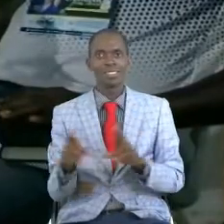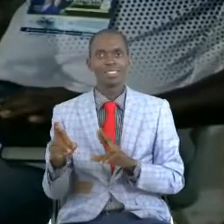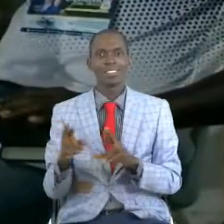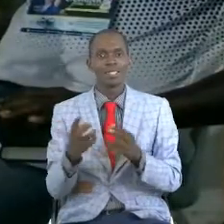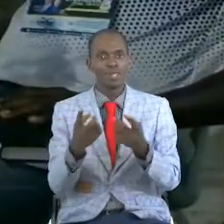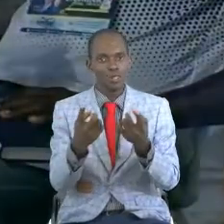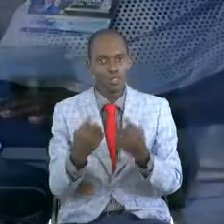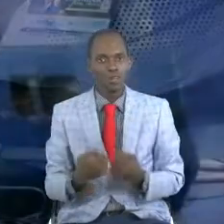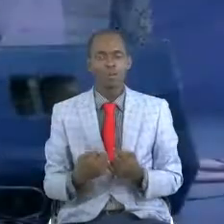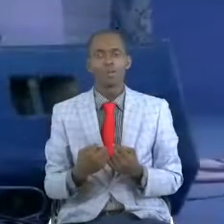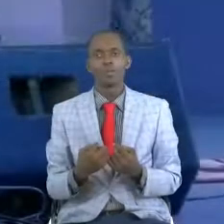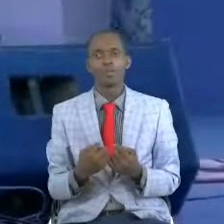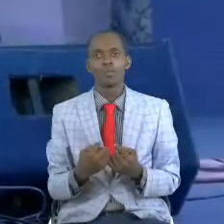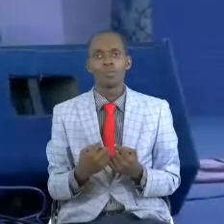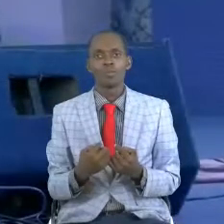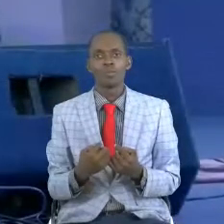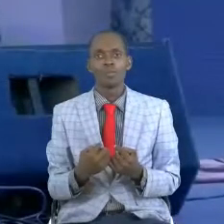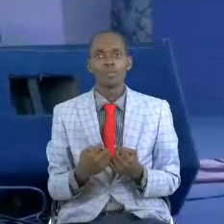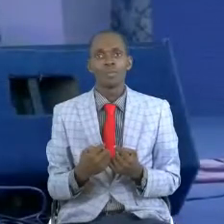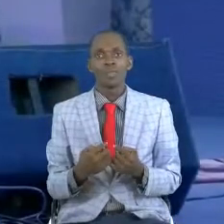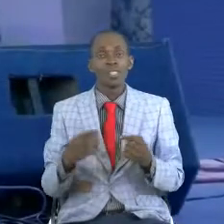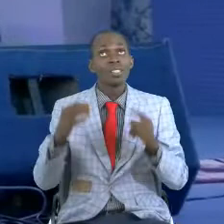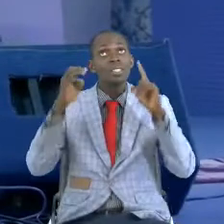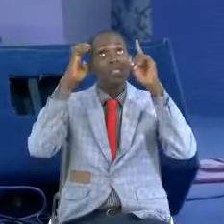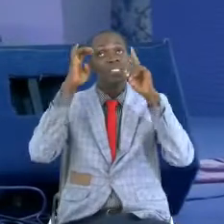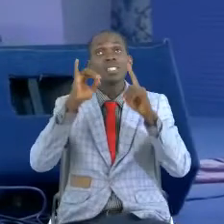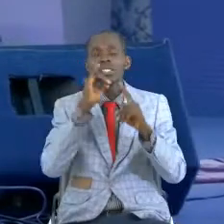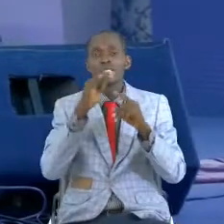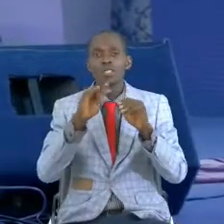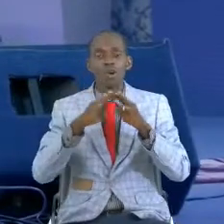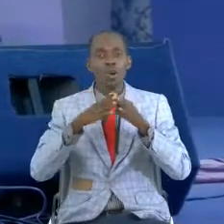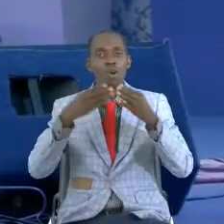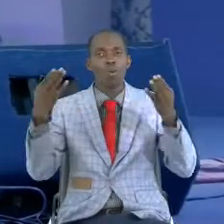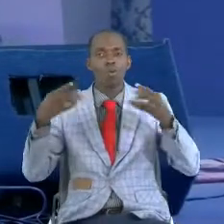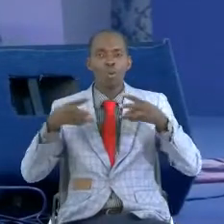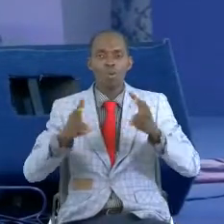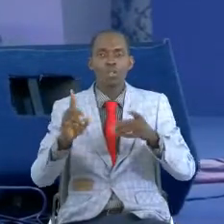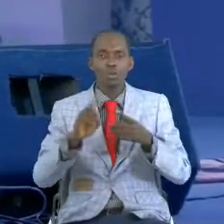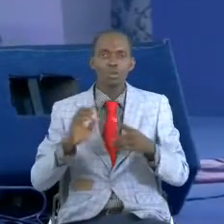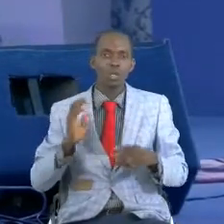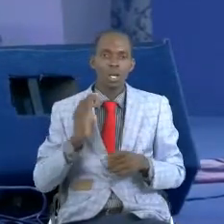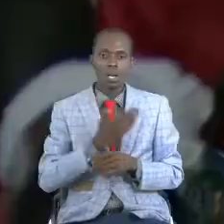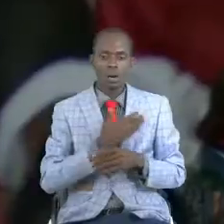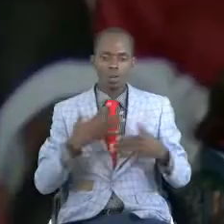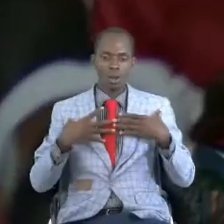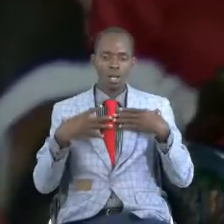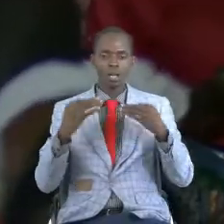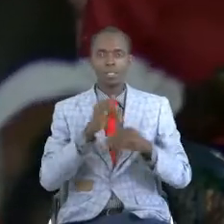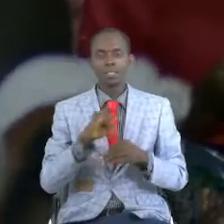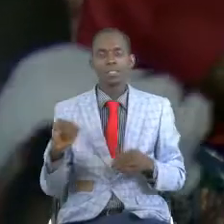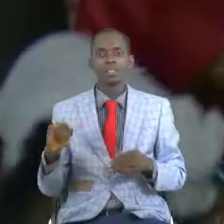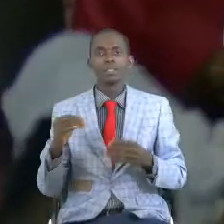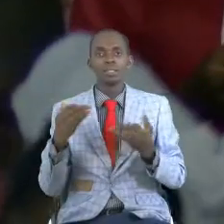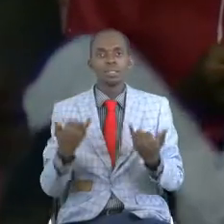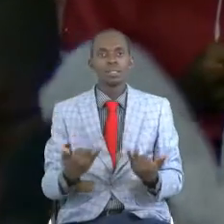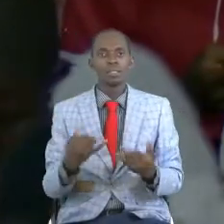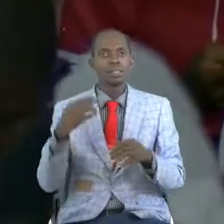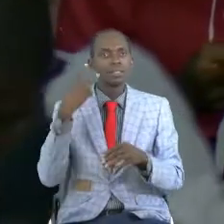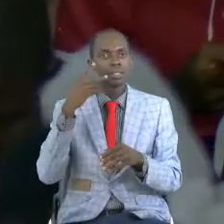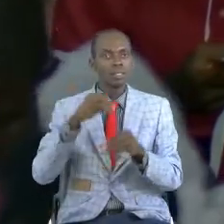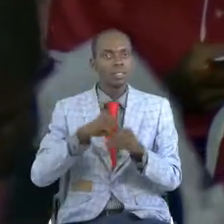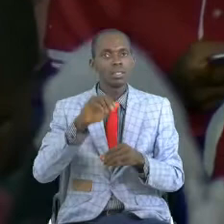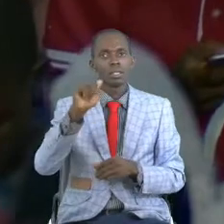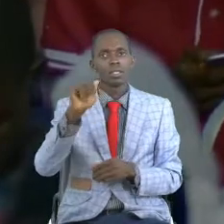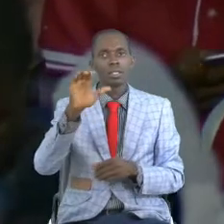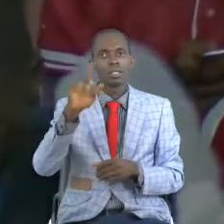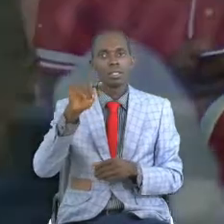the open way to our healing and to our health. Acts chapter 10, reading